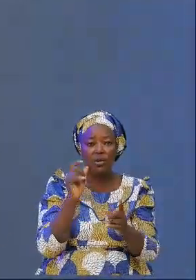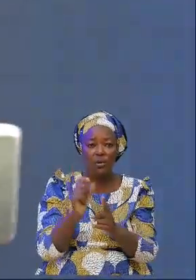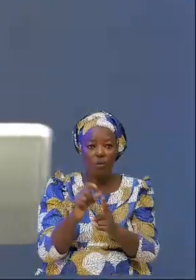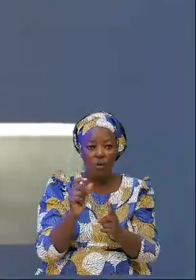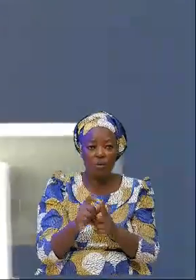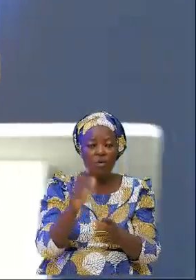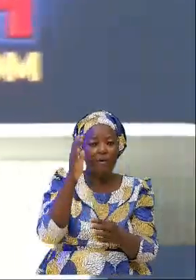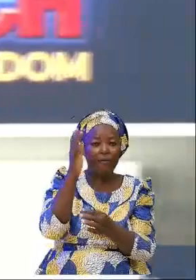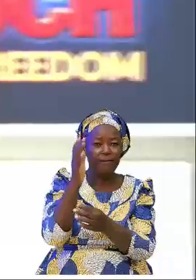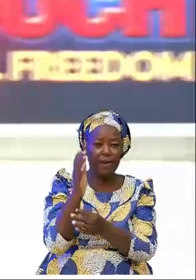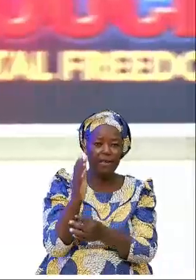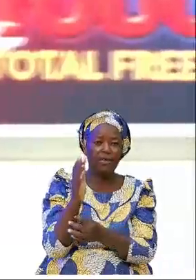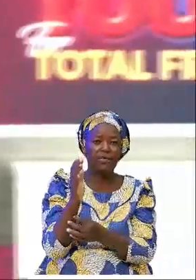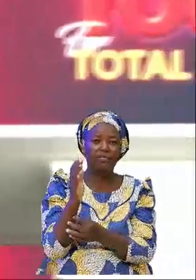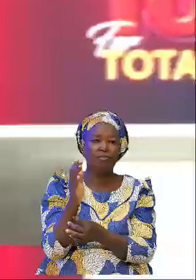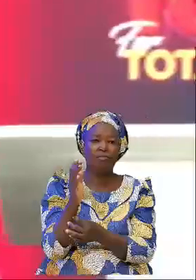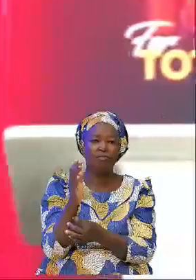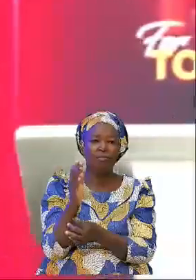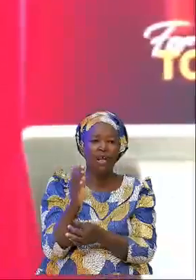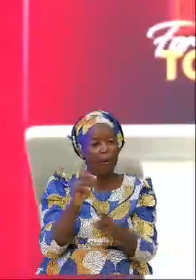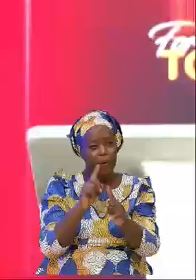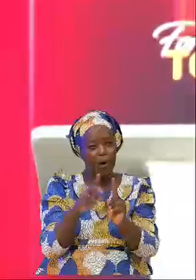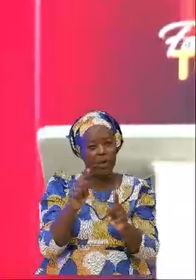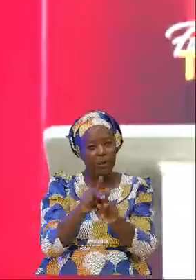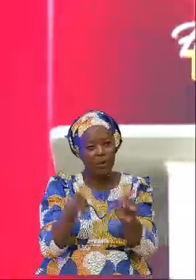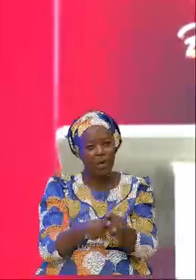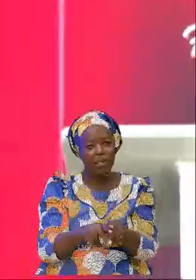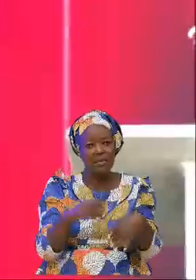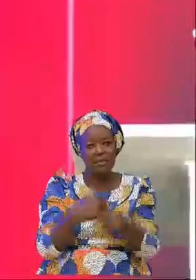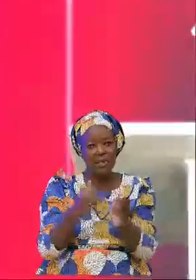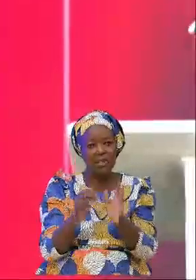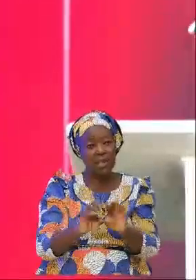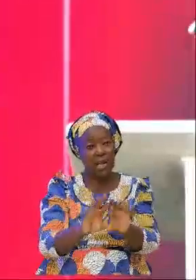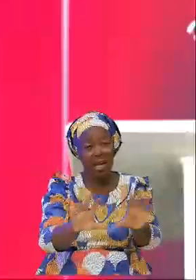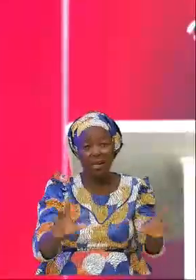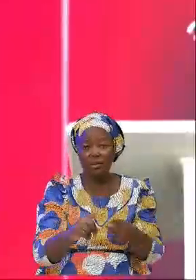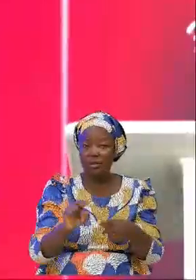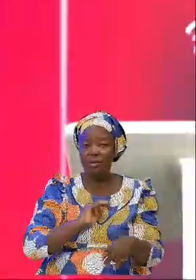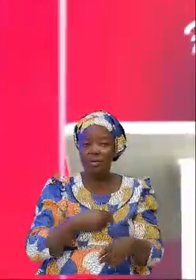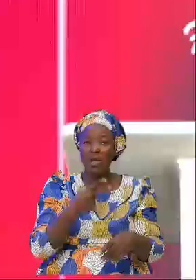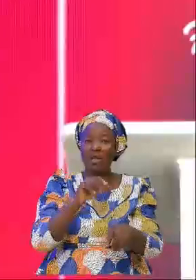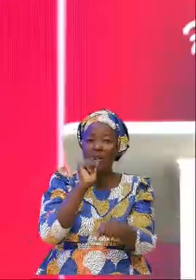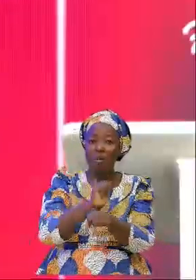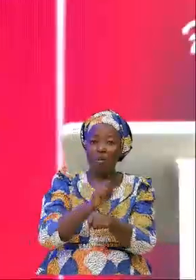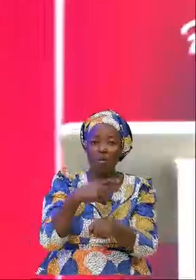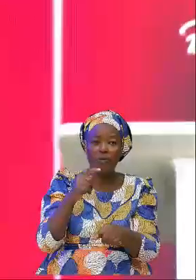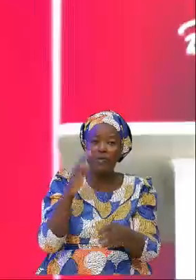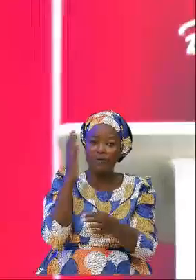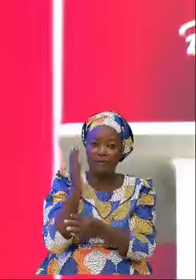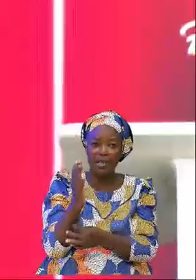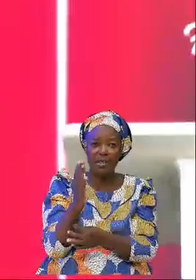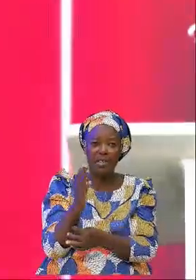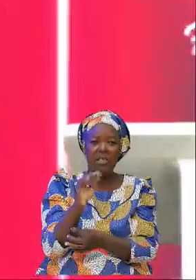not understand that word flesh. But the passage makes it